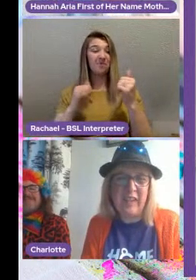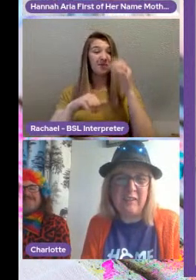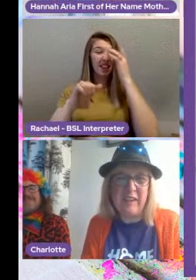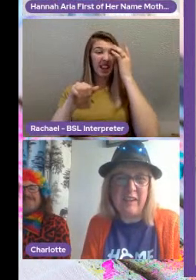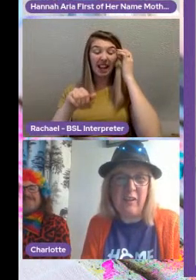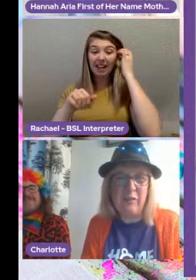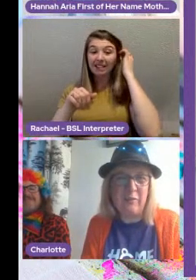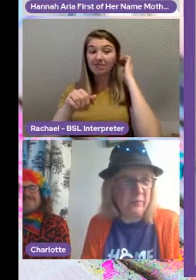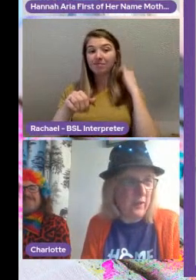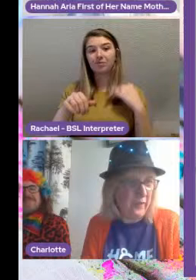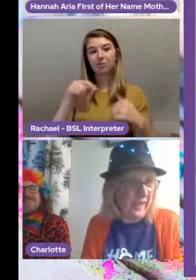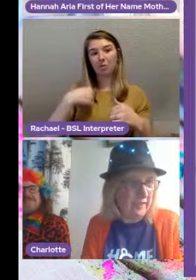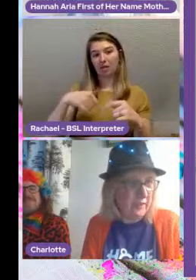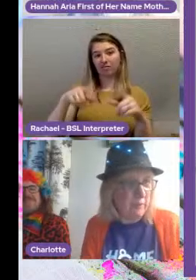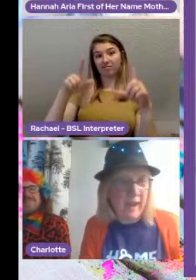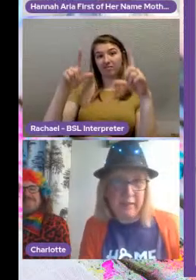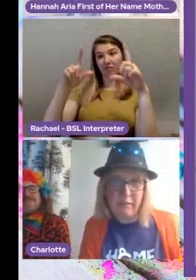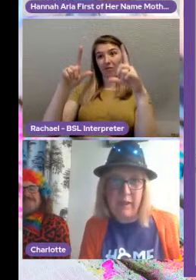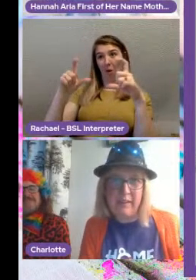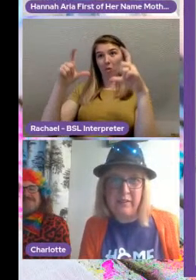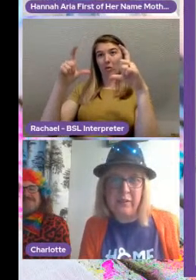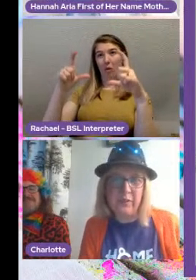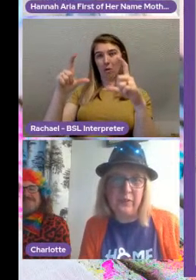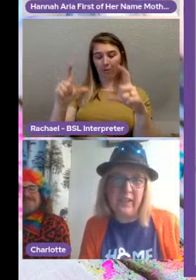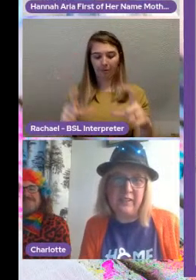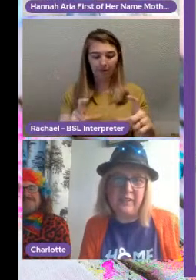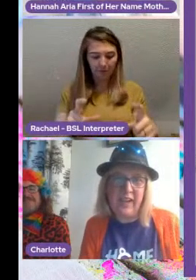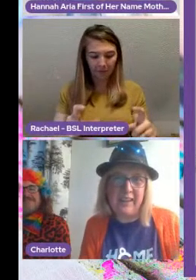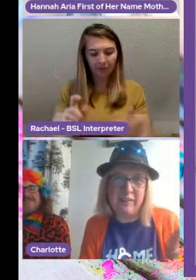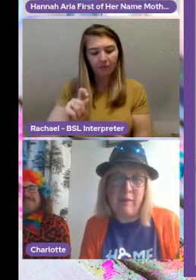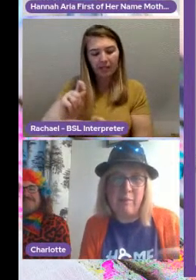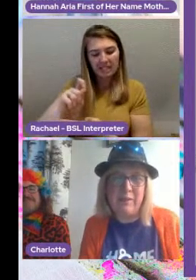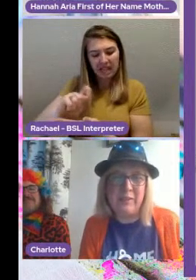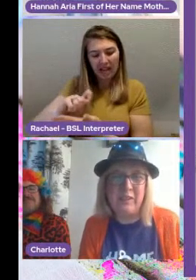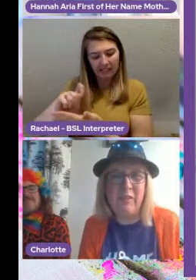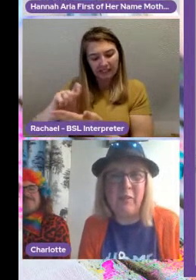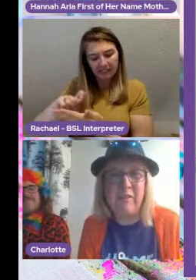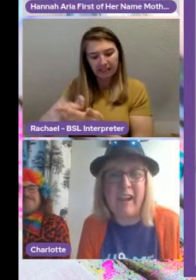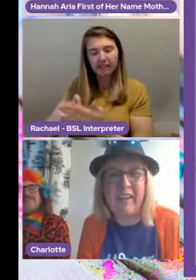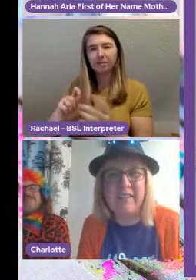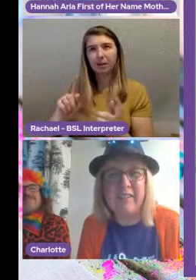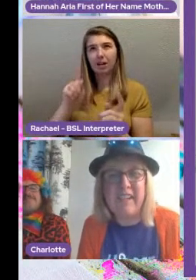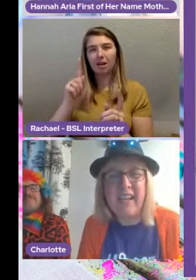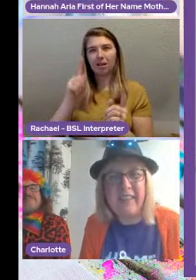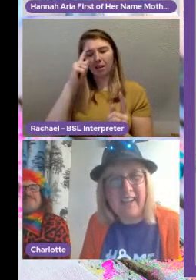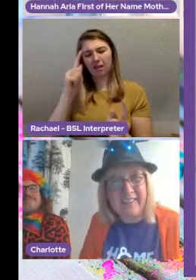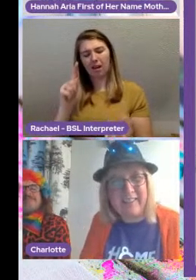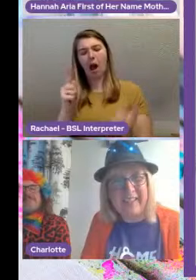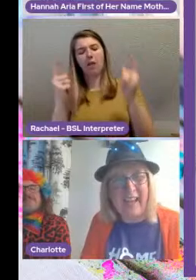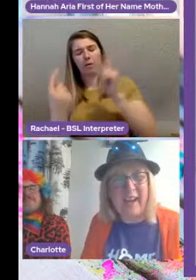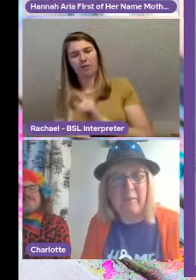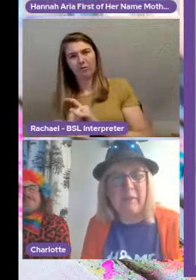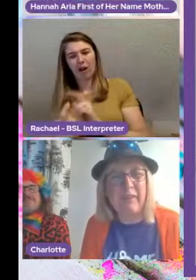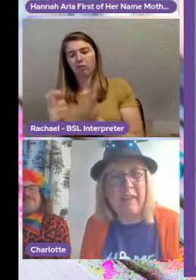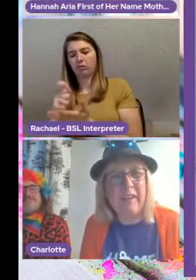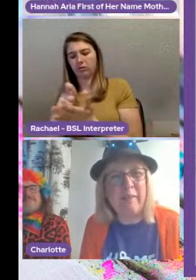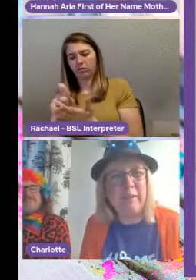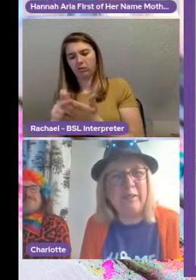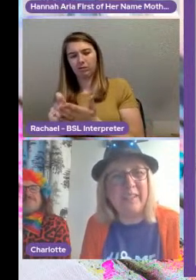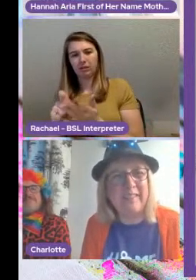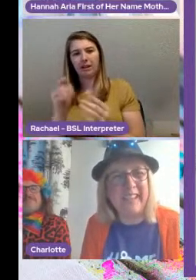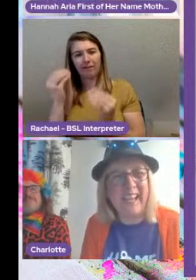just sketched it on the actual pad with pencil and had to remember to do it the wrong way round. And then I had to dig it out. But it